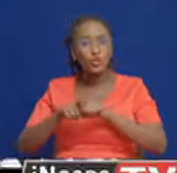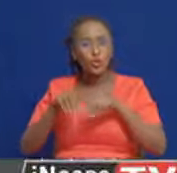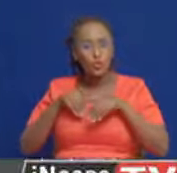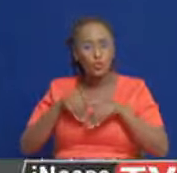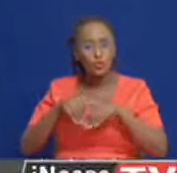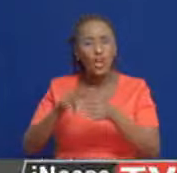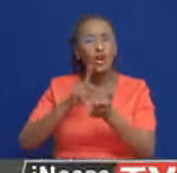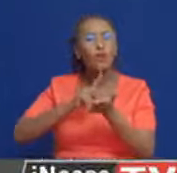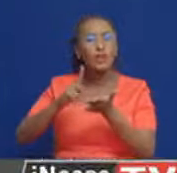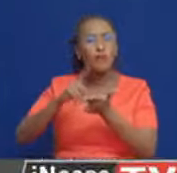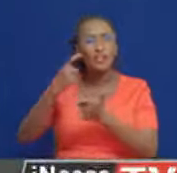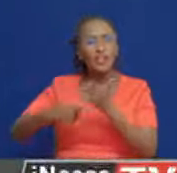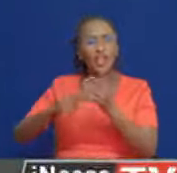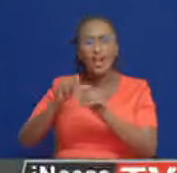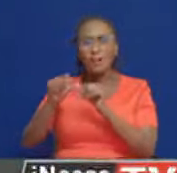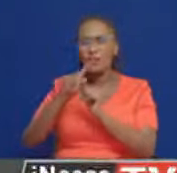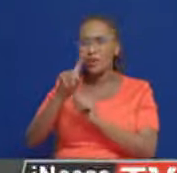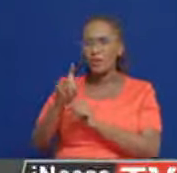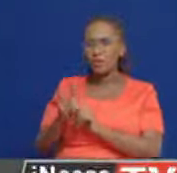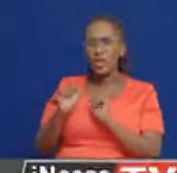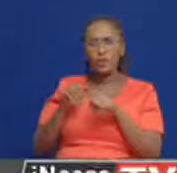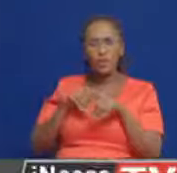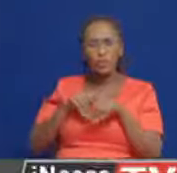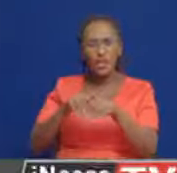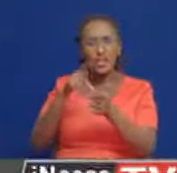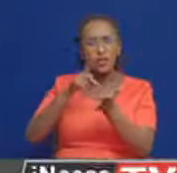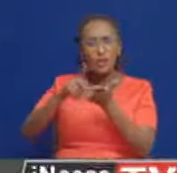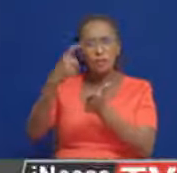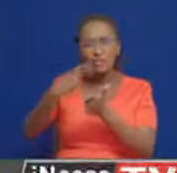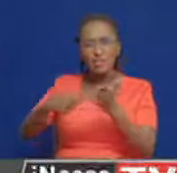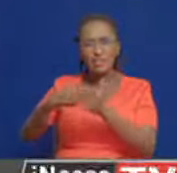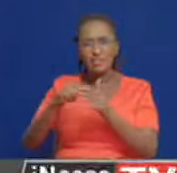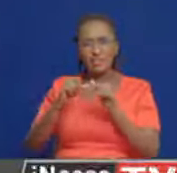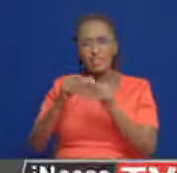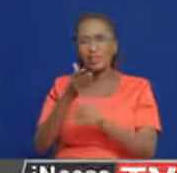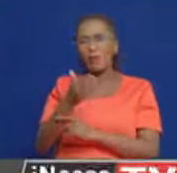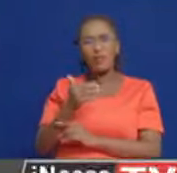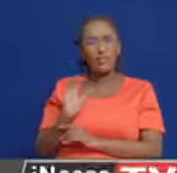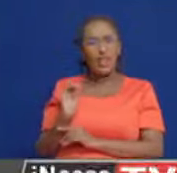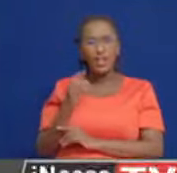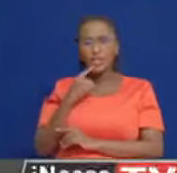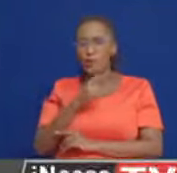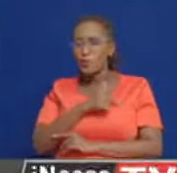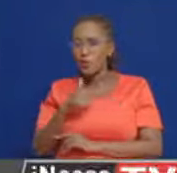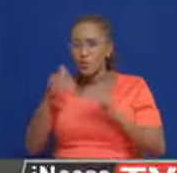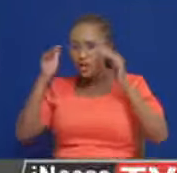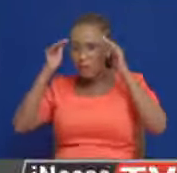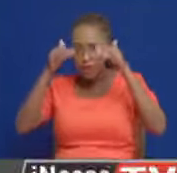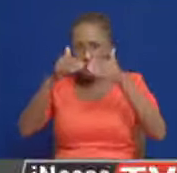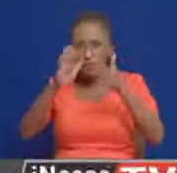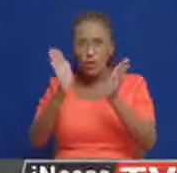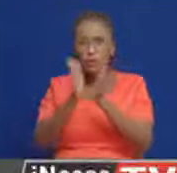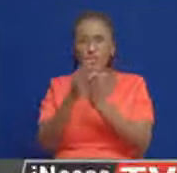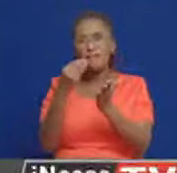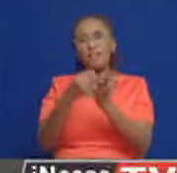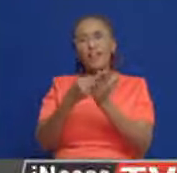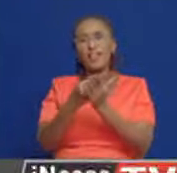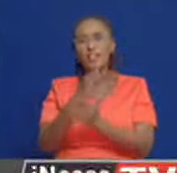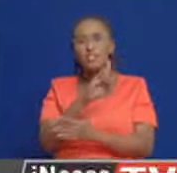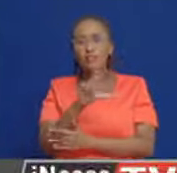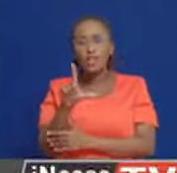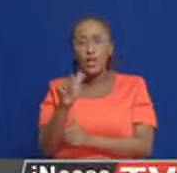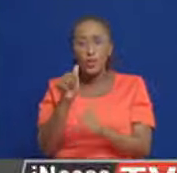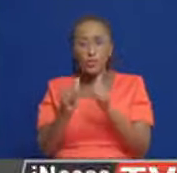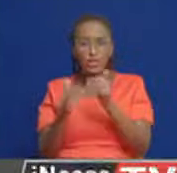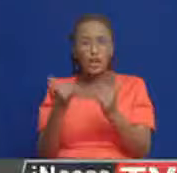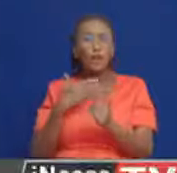The question of motivation to comply doesn't arise. Yep. Now, we've focused so much on the finance bill, but I want us